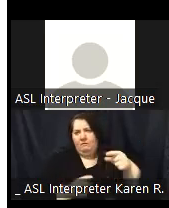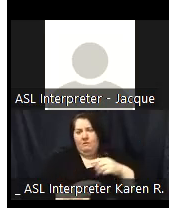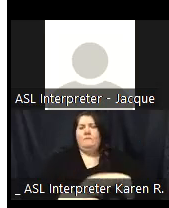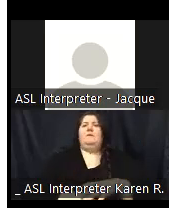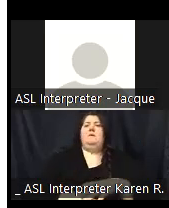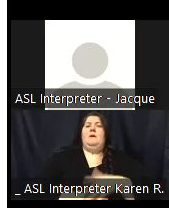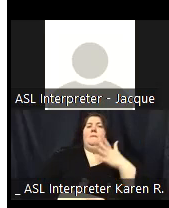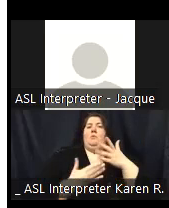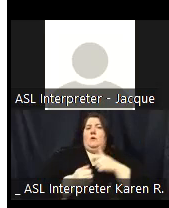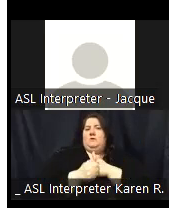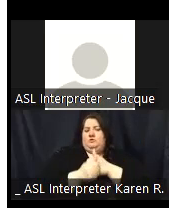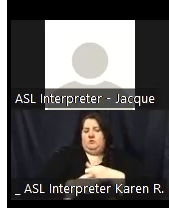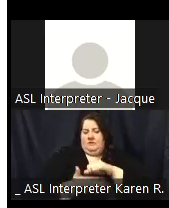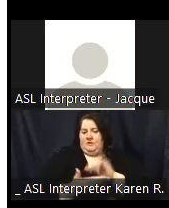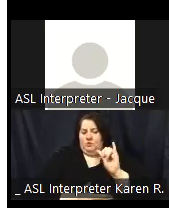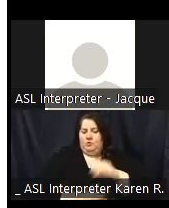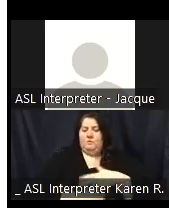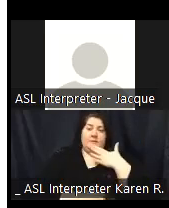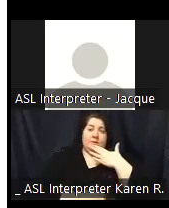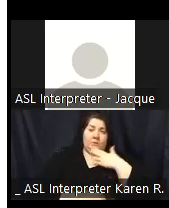we may want to track that. Thank you.